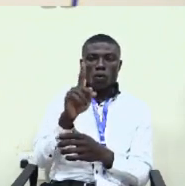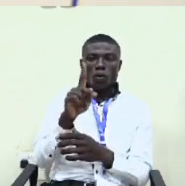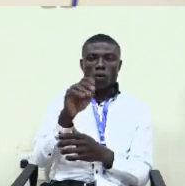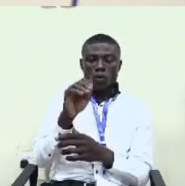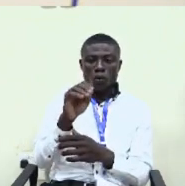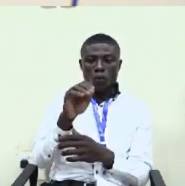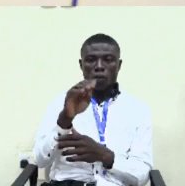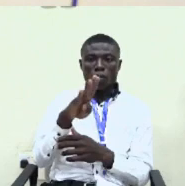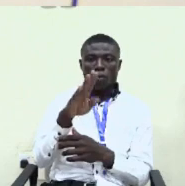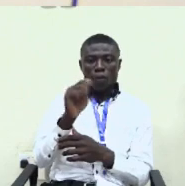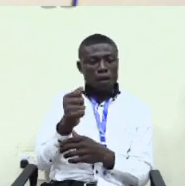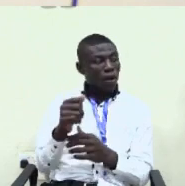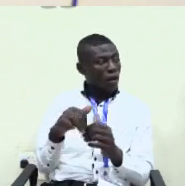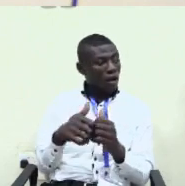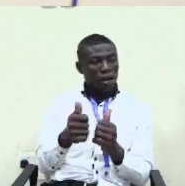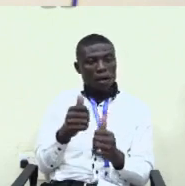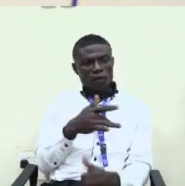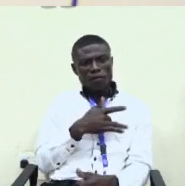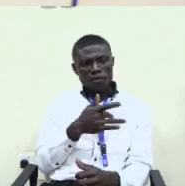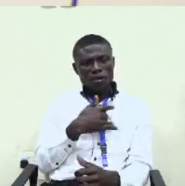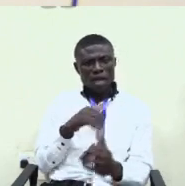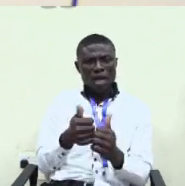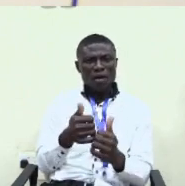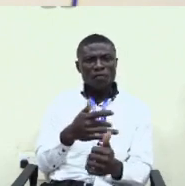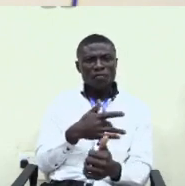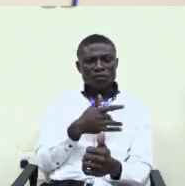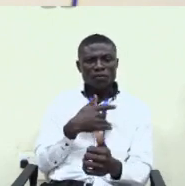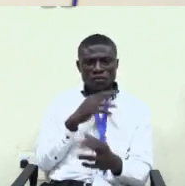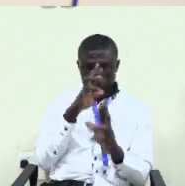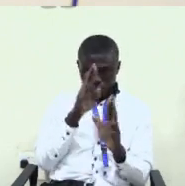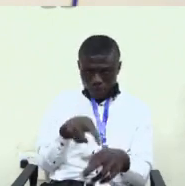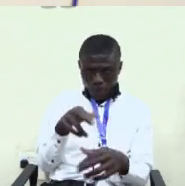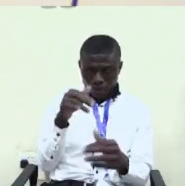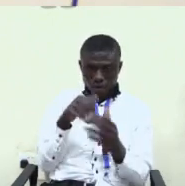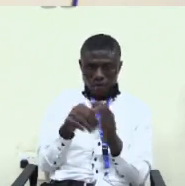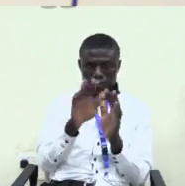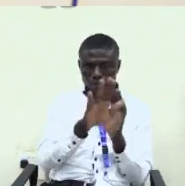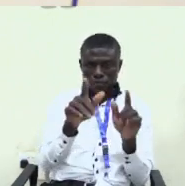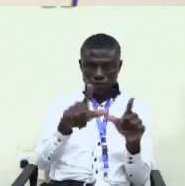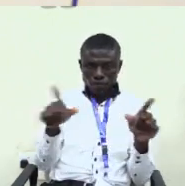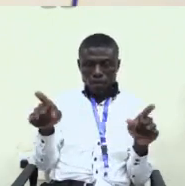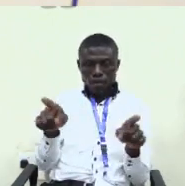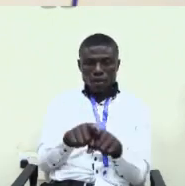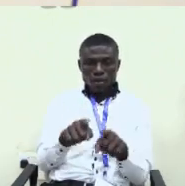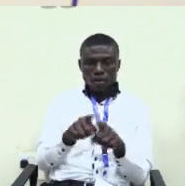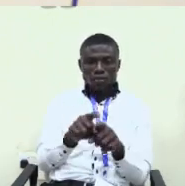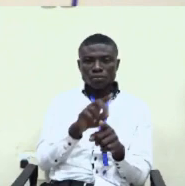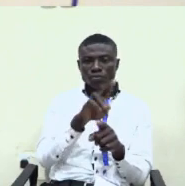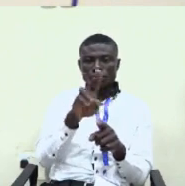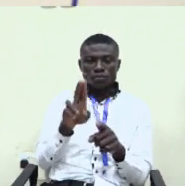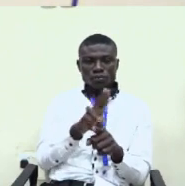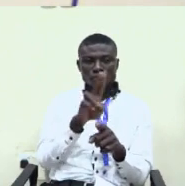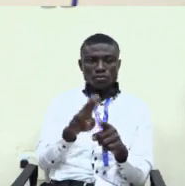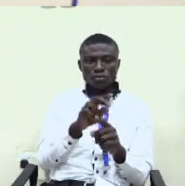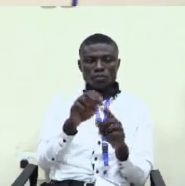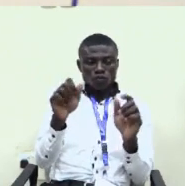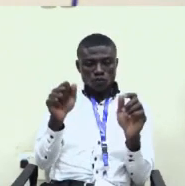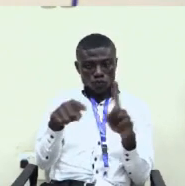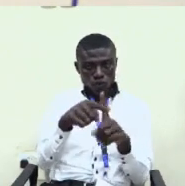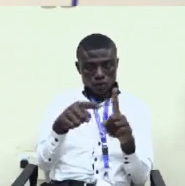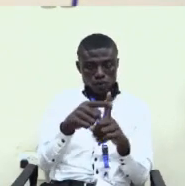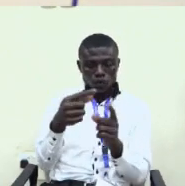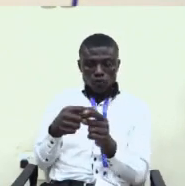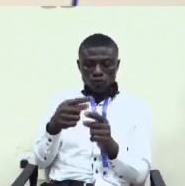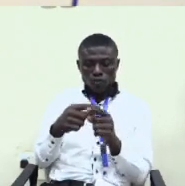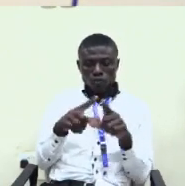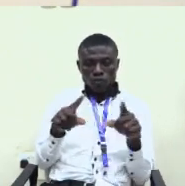to how they feel so valued and respected as a result of using these positive terminologies